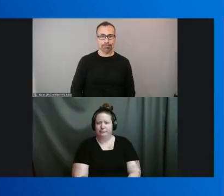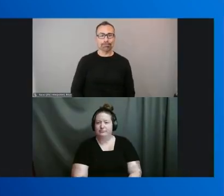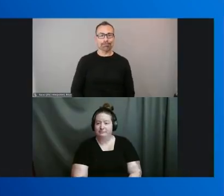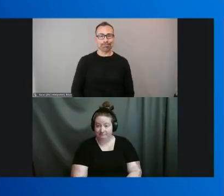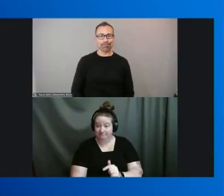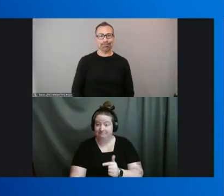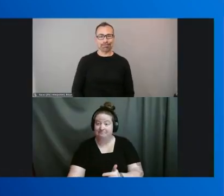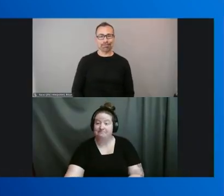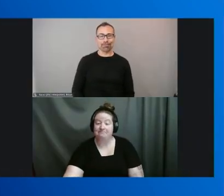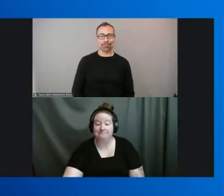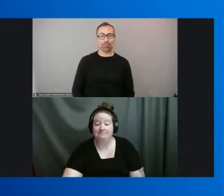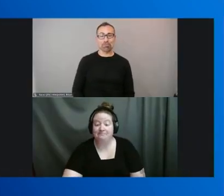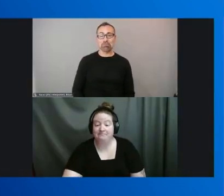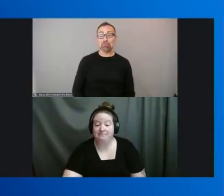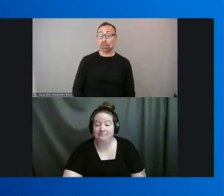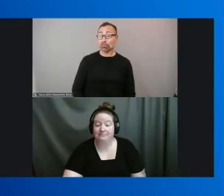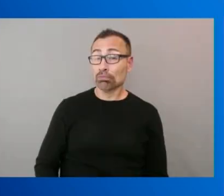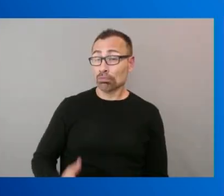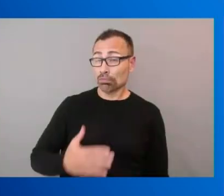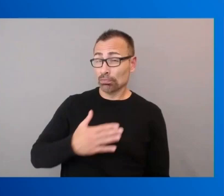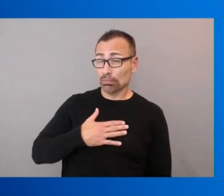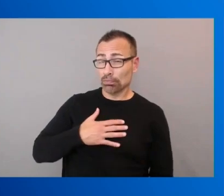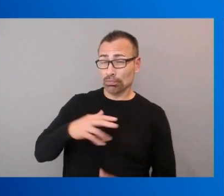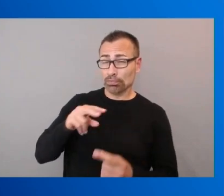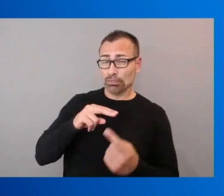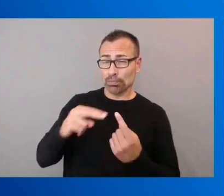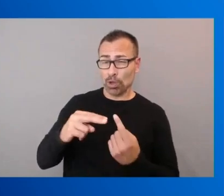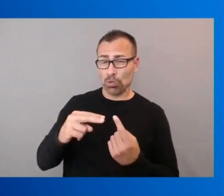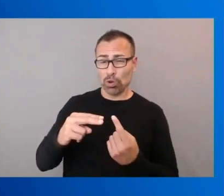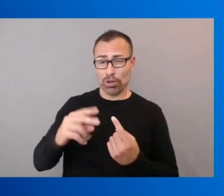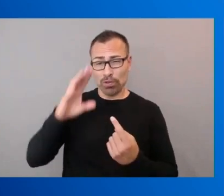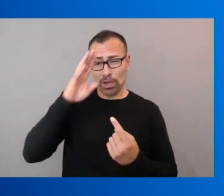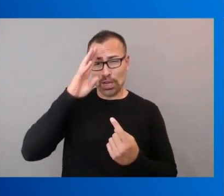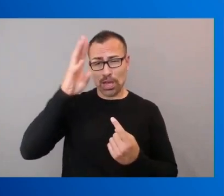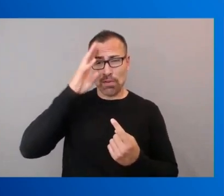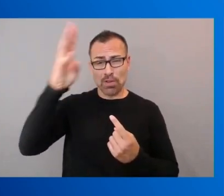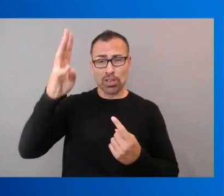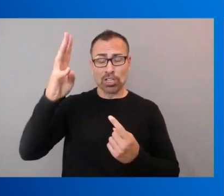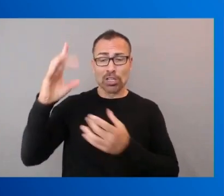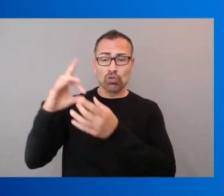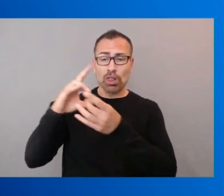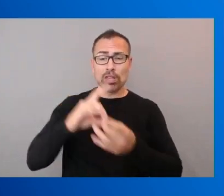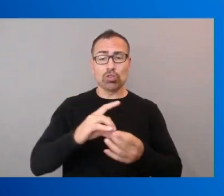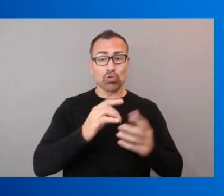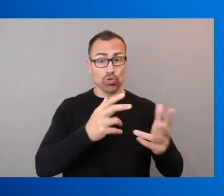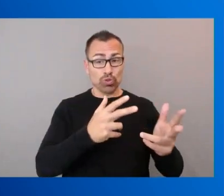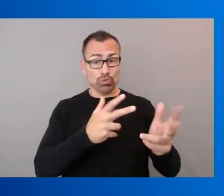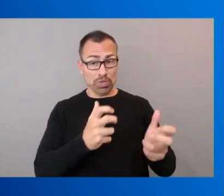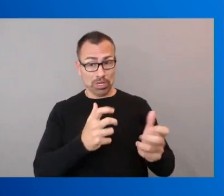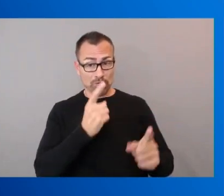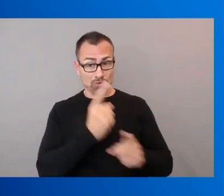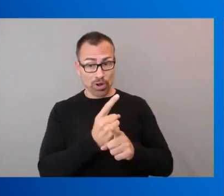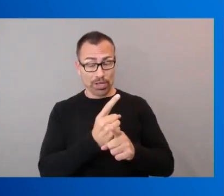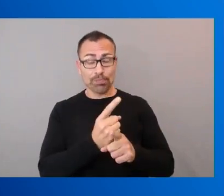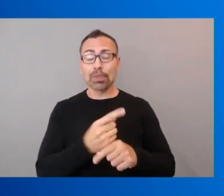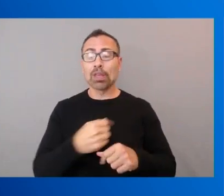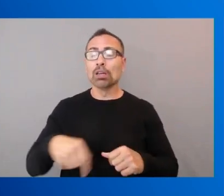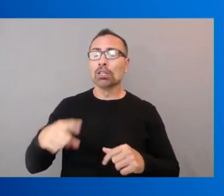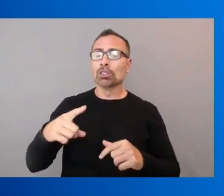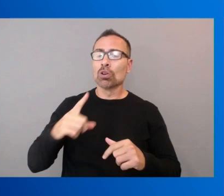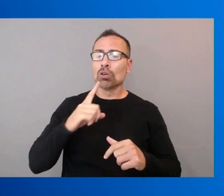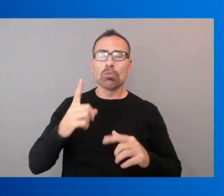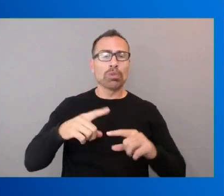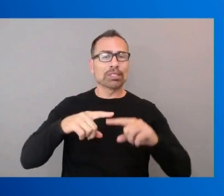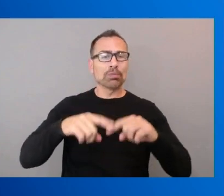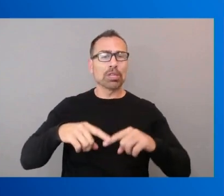So I will say innovation often is tied deeply with speed. Right? And it varies depending on where you